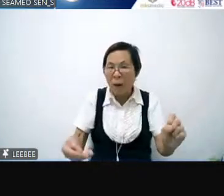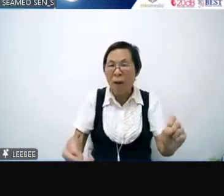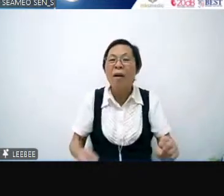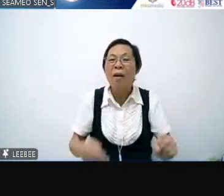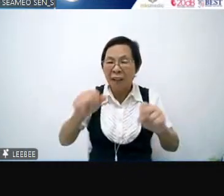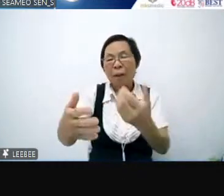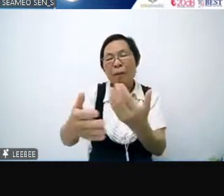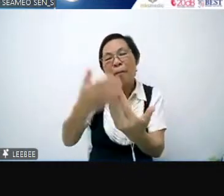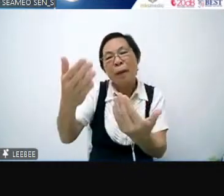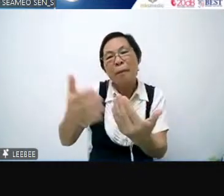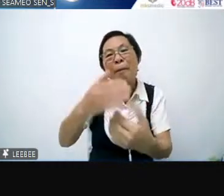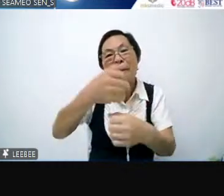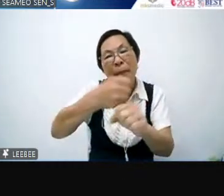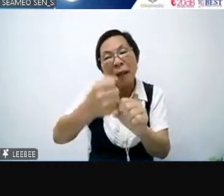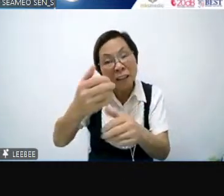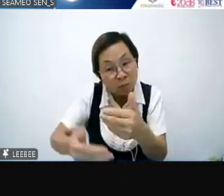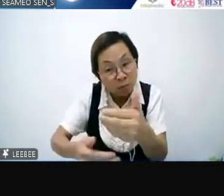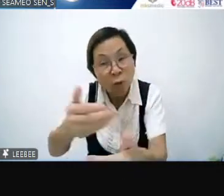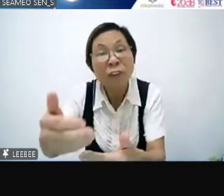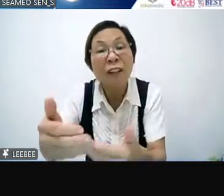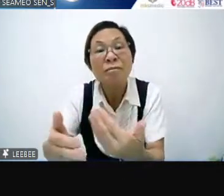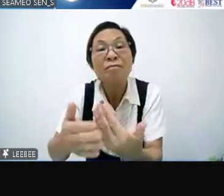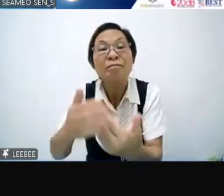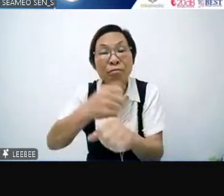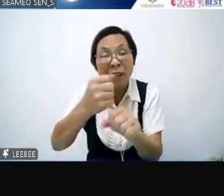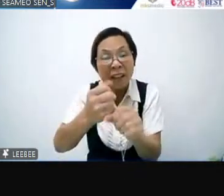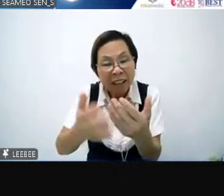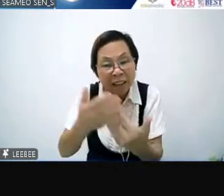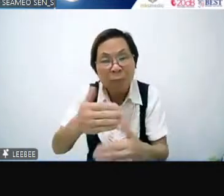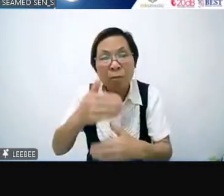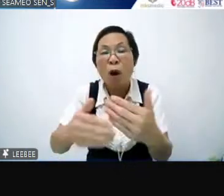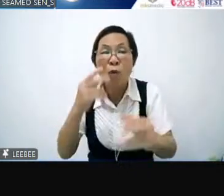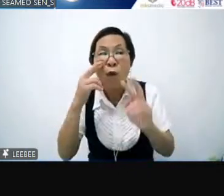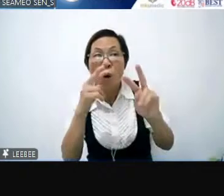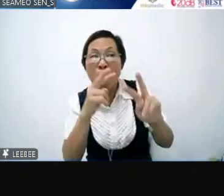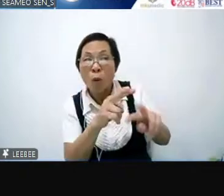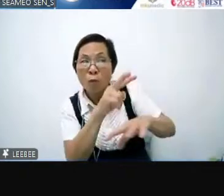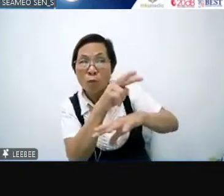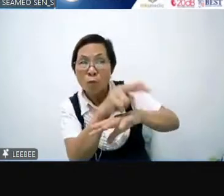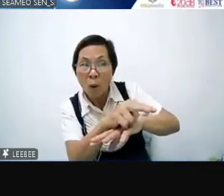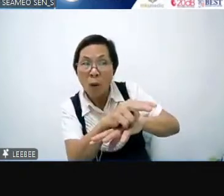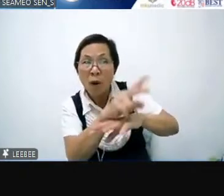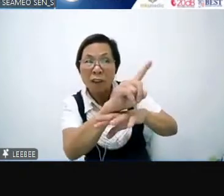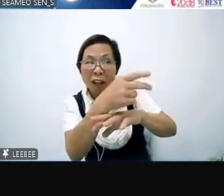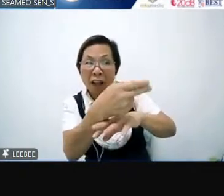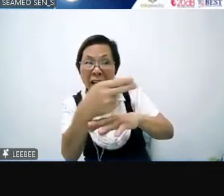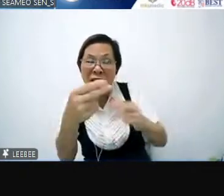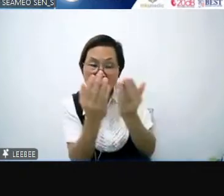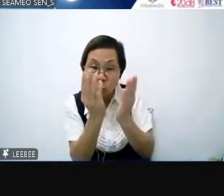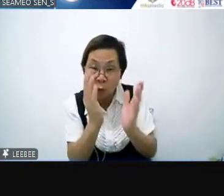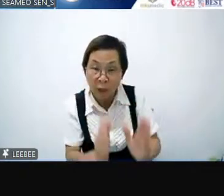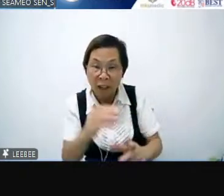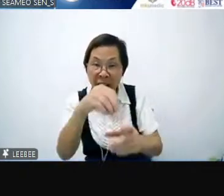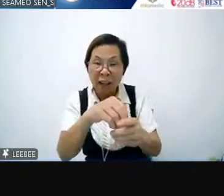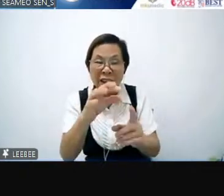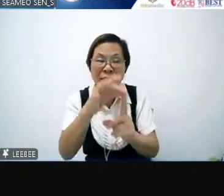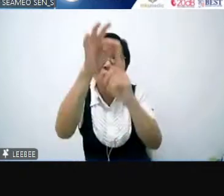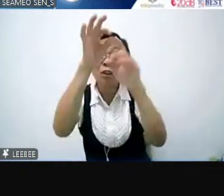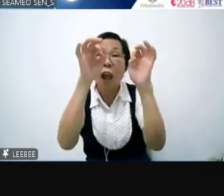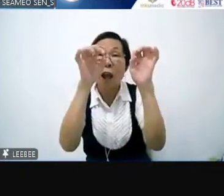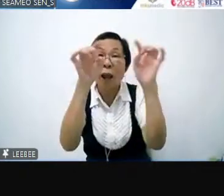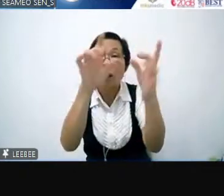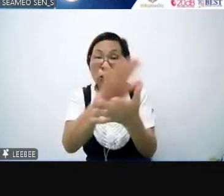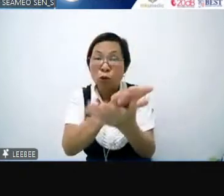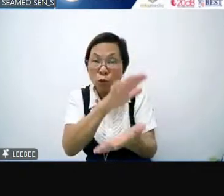process. We also observe flexibility in evaluating DHA students in special education